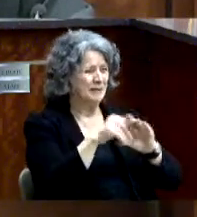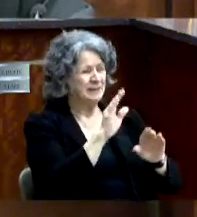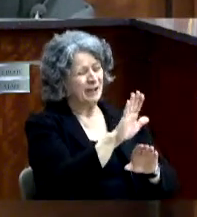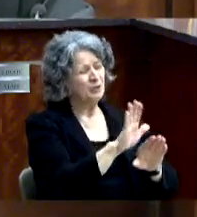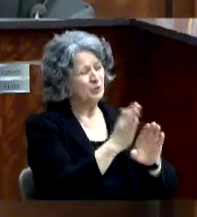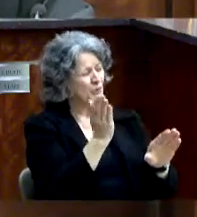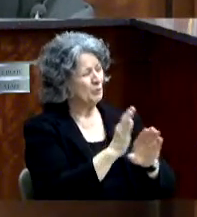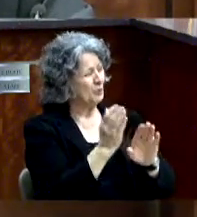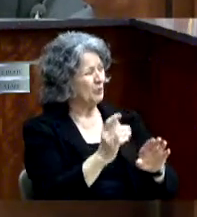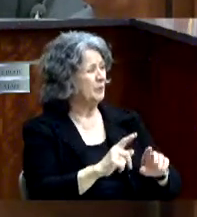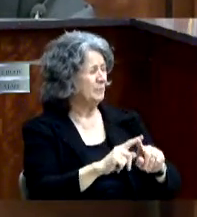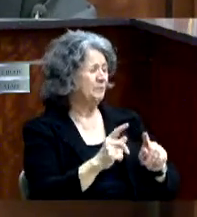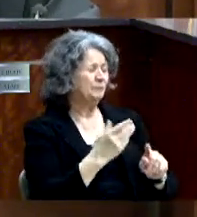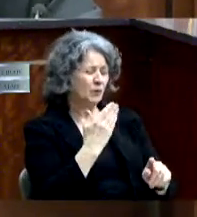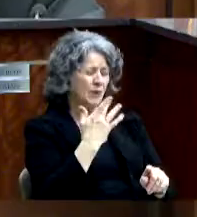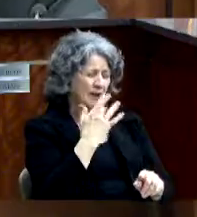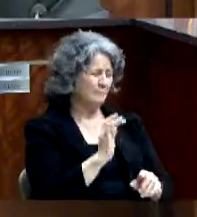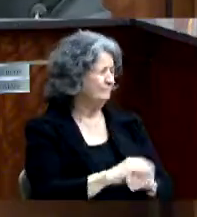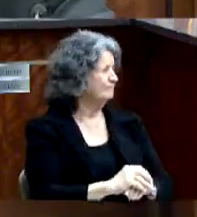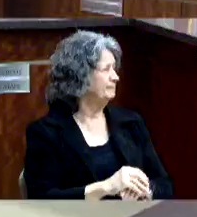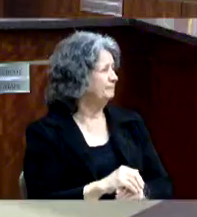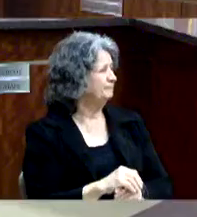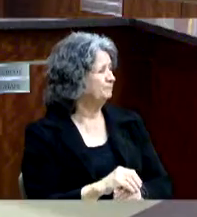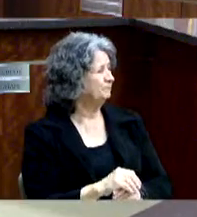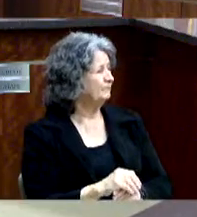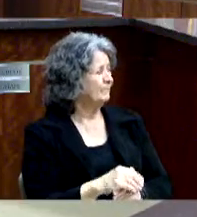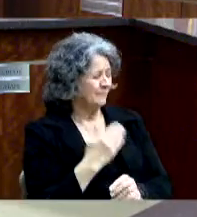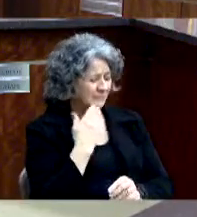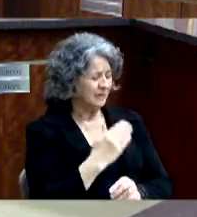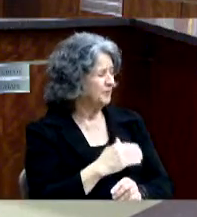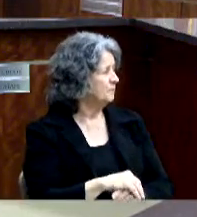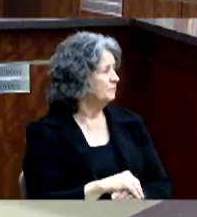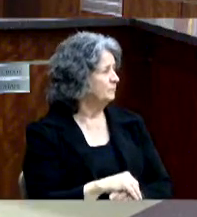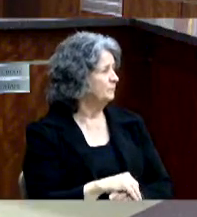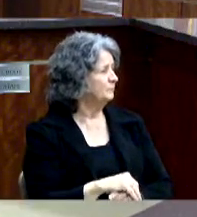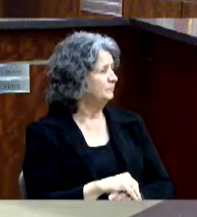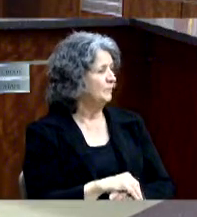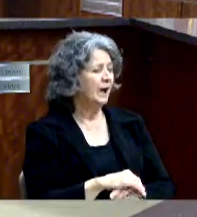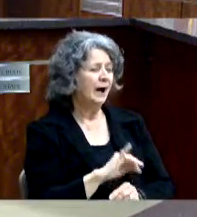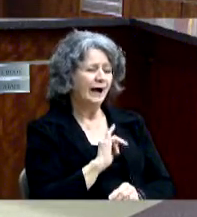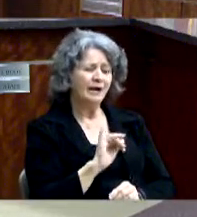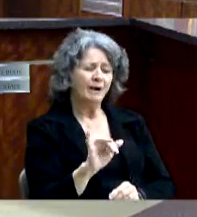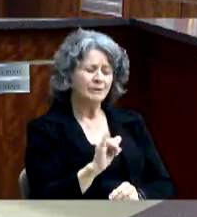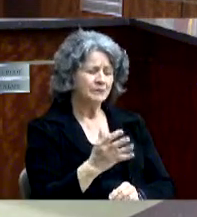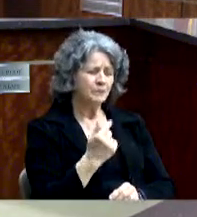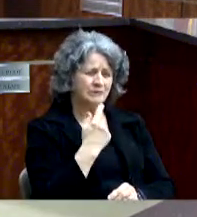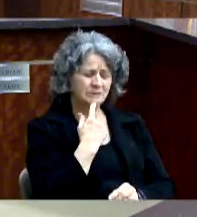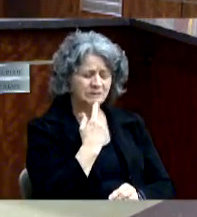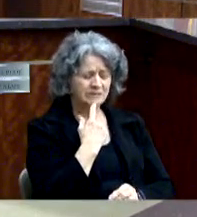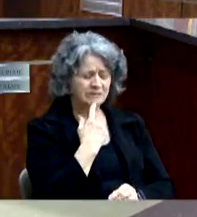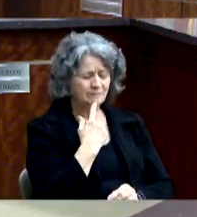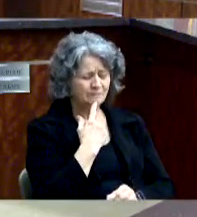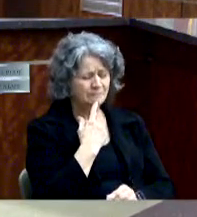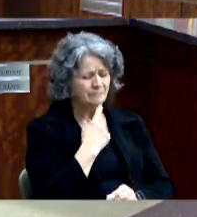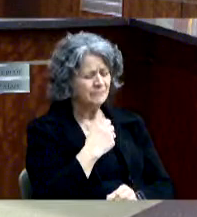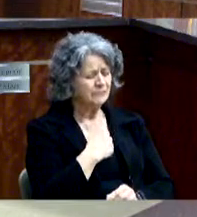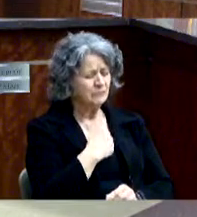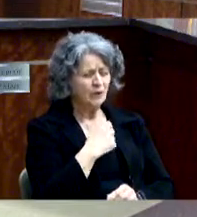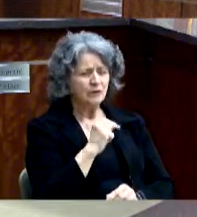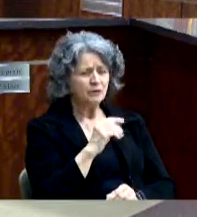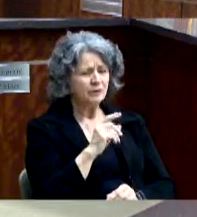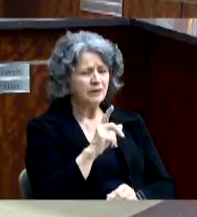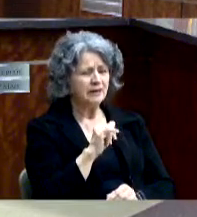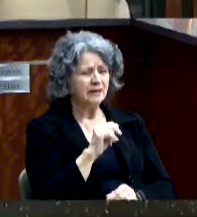like to wish you well. Thank you. That's my report. Thank you. I want to also send my condolences to the Lynch and the